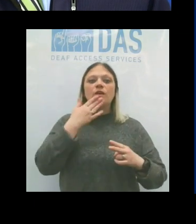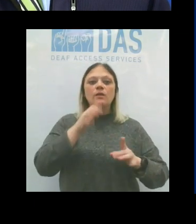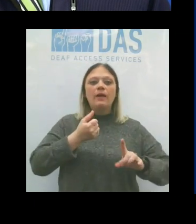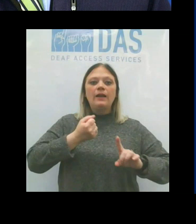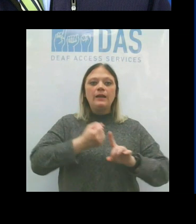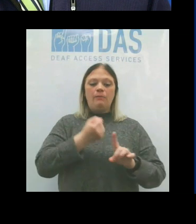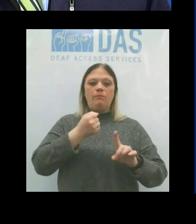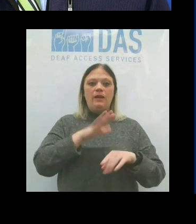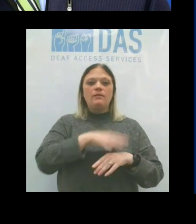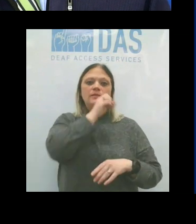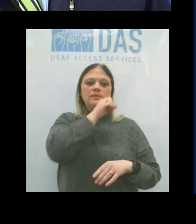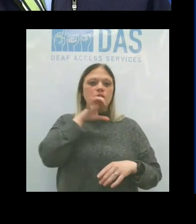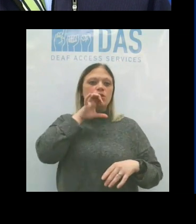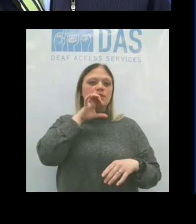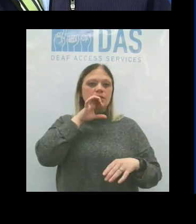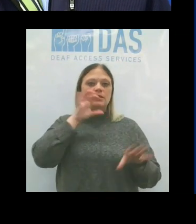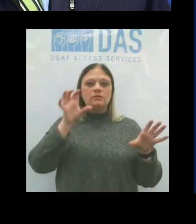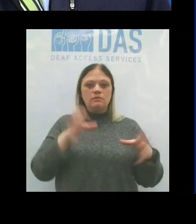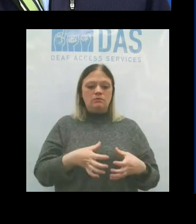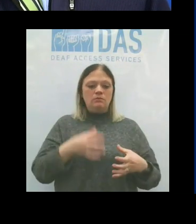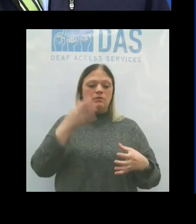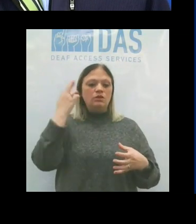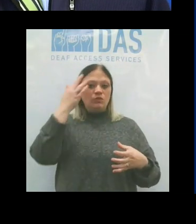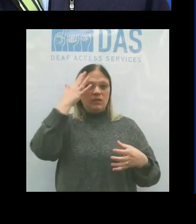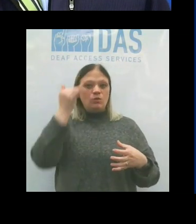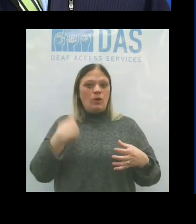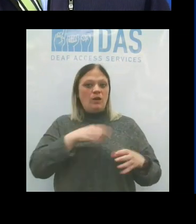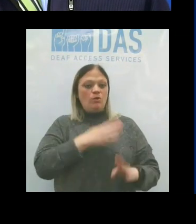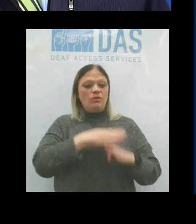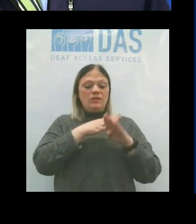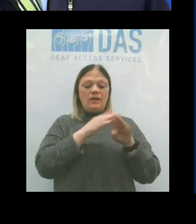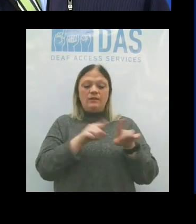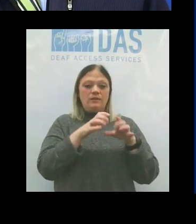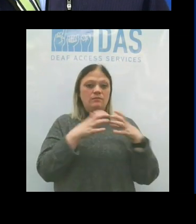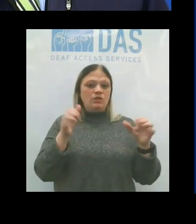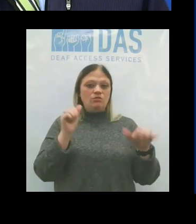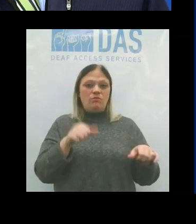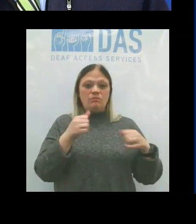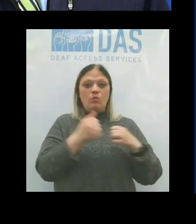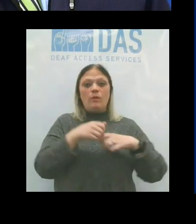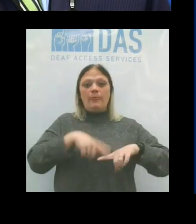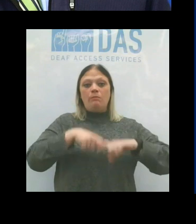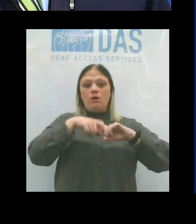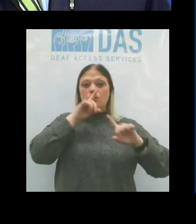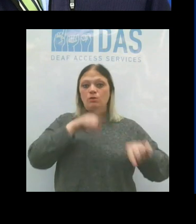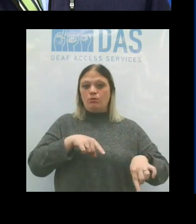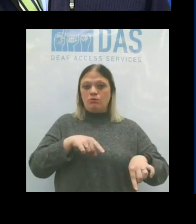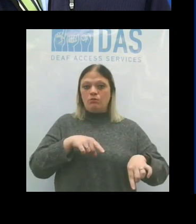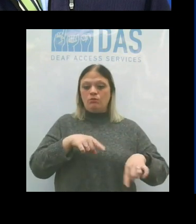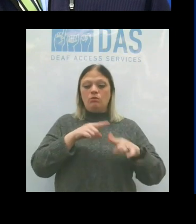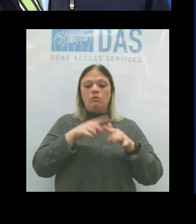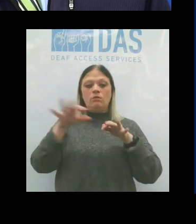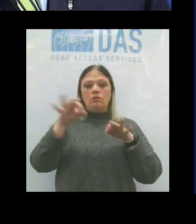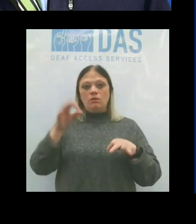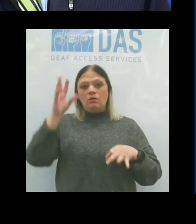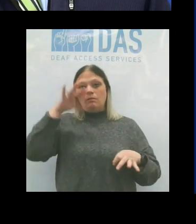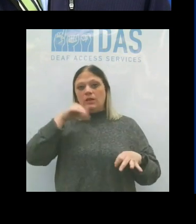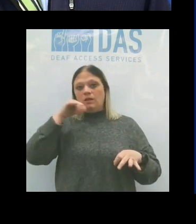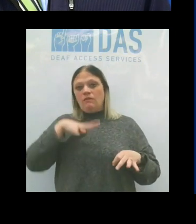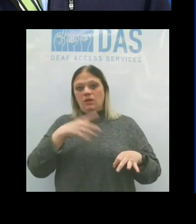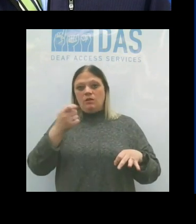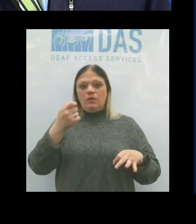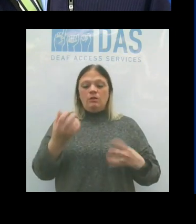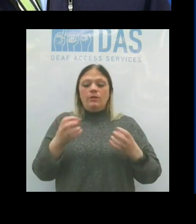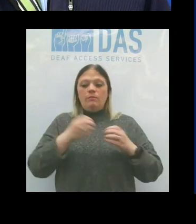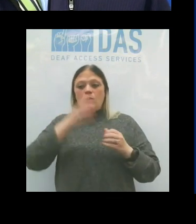impact on our senior population. That's one of the reasons why we've tried to protect them as much as we can with the pause orders. And then the breakdown, males and females, just slightly